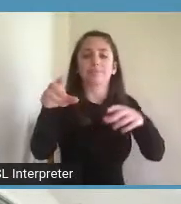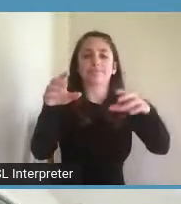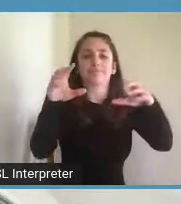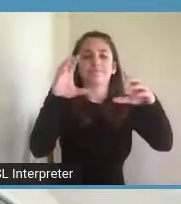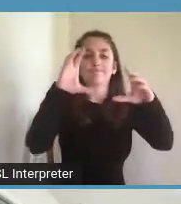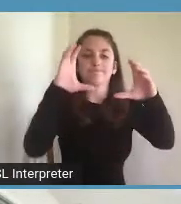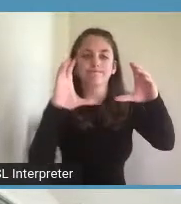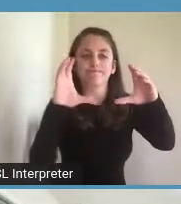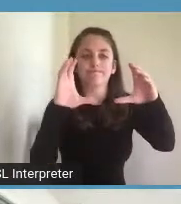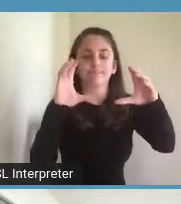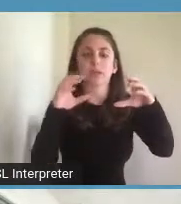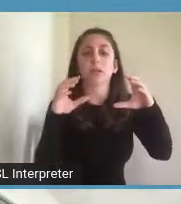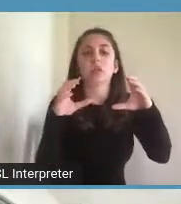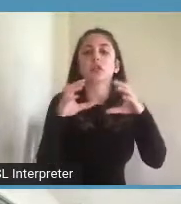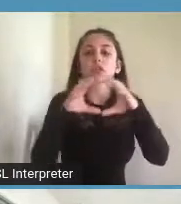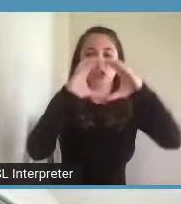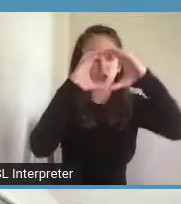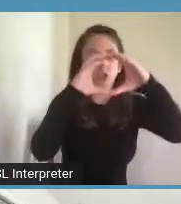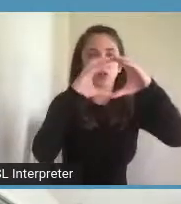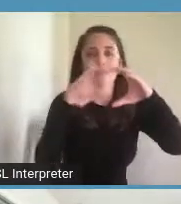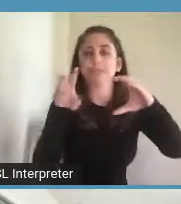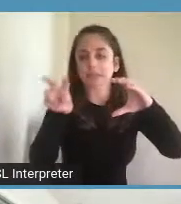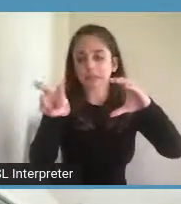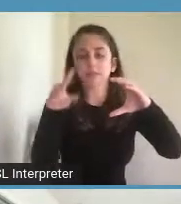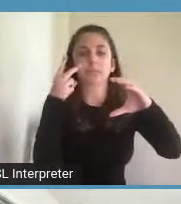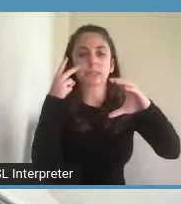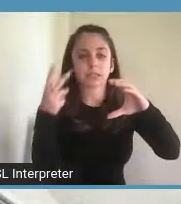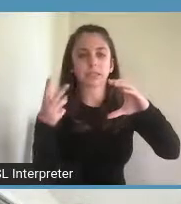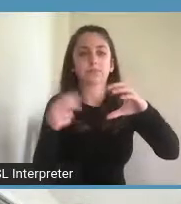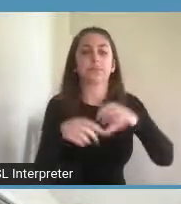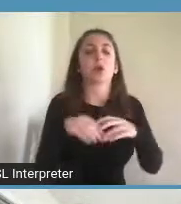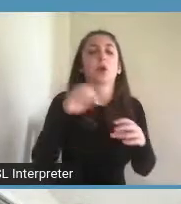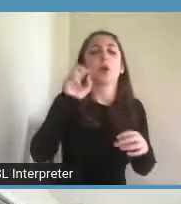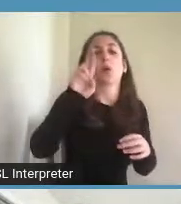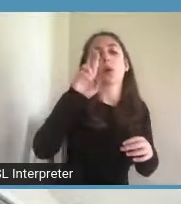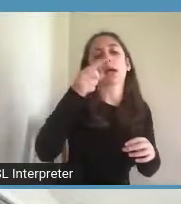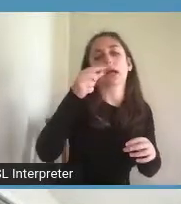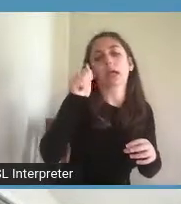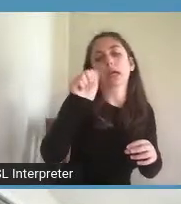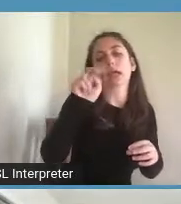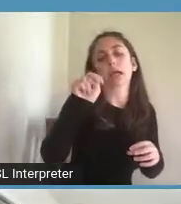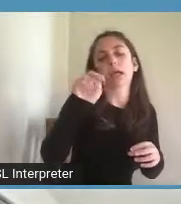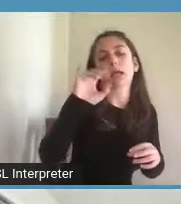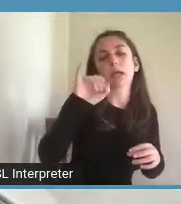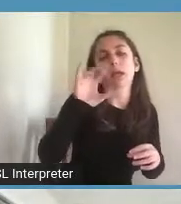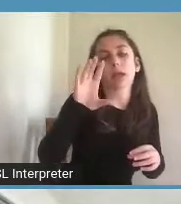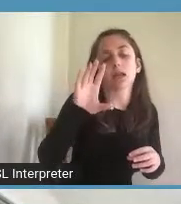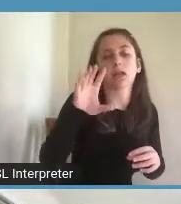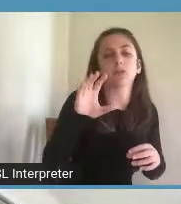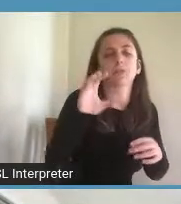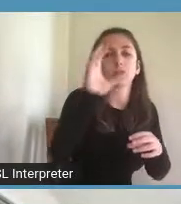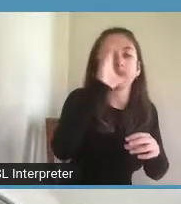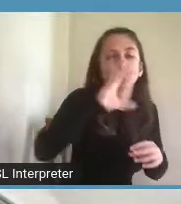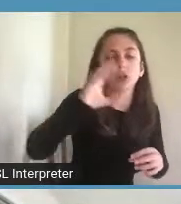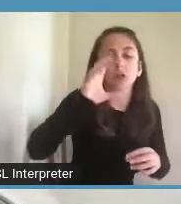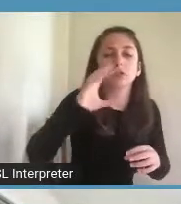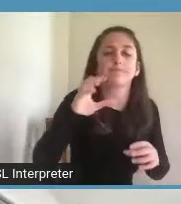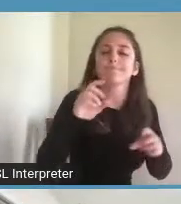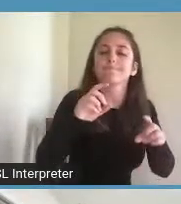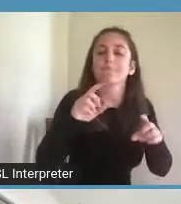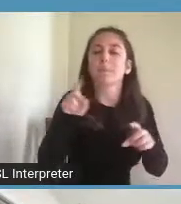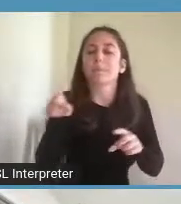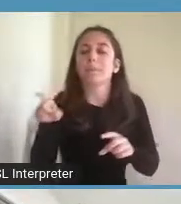are. Almost 40% is organic search. So organic search is different from paid search. If you're paying